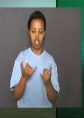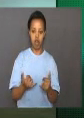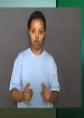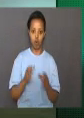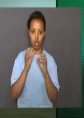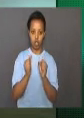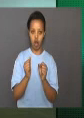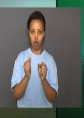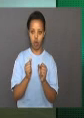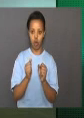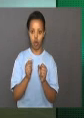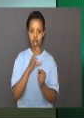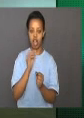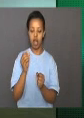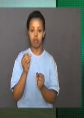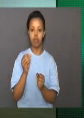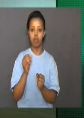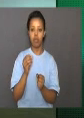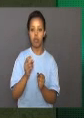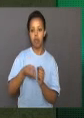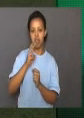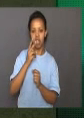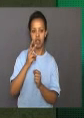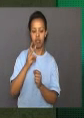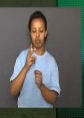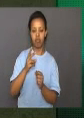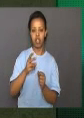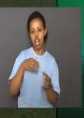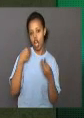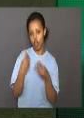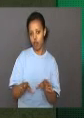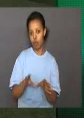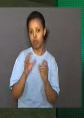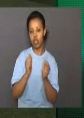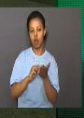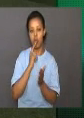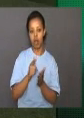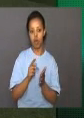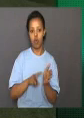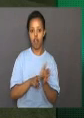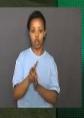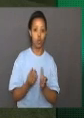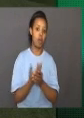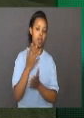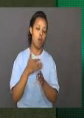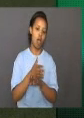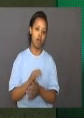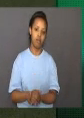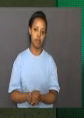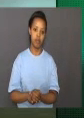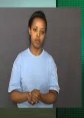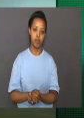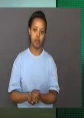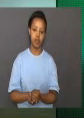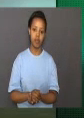lysed, and destroyed immediately after the viron has replicated. As